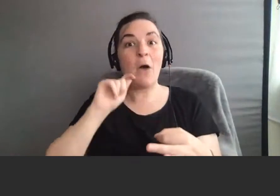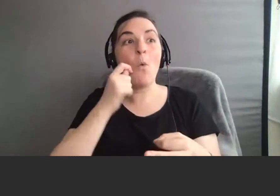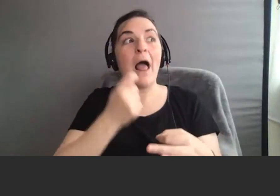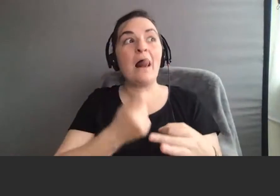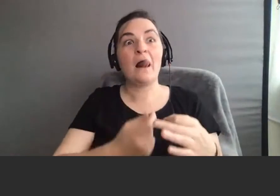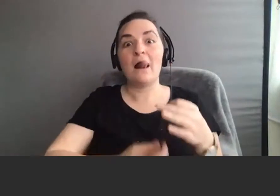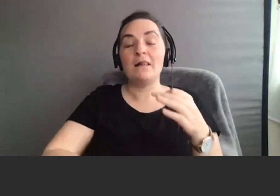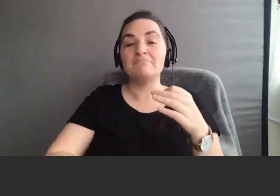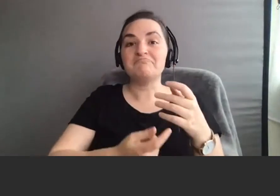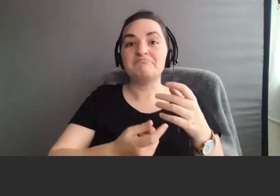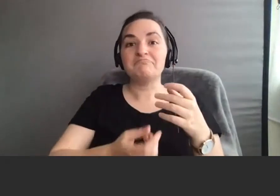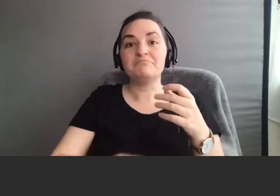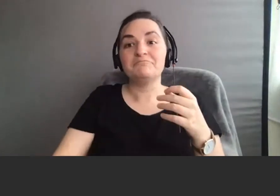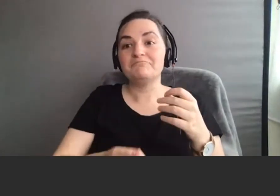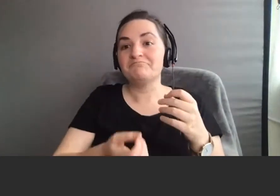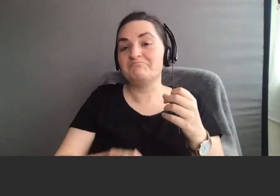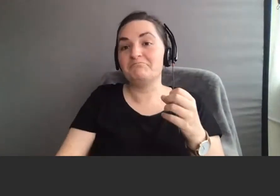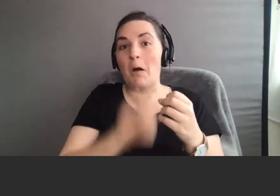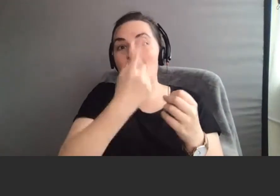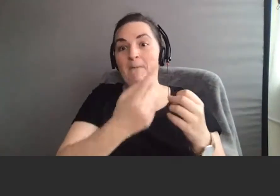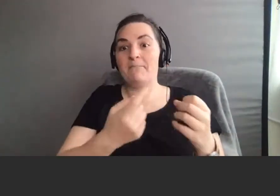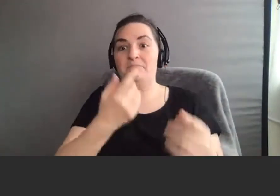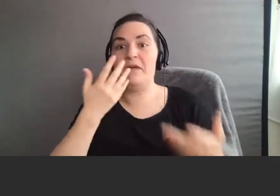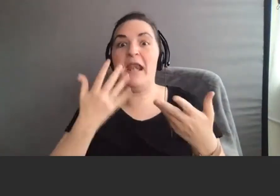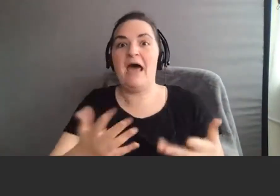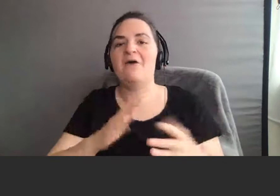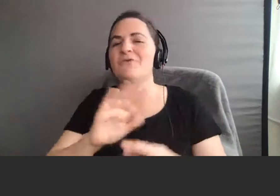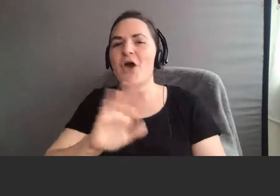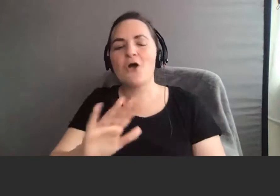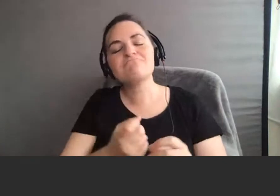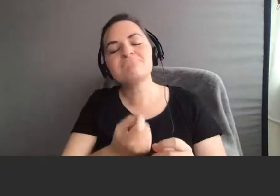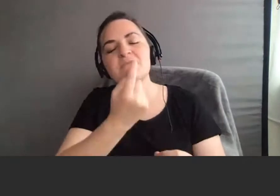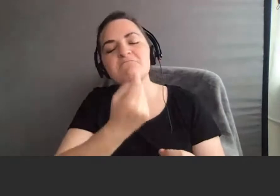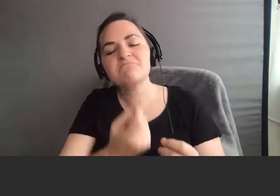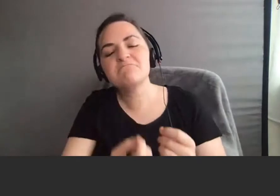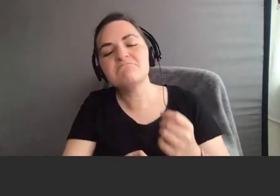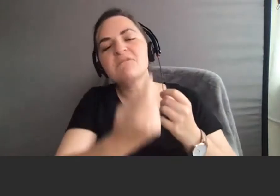clearly flagged up, and they'll be spread out through the module.